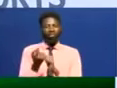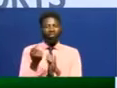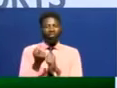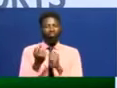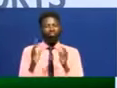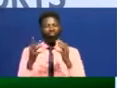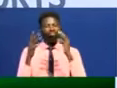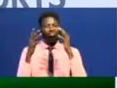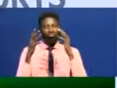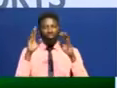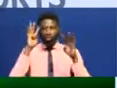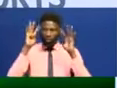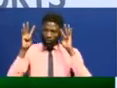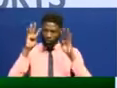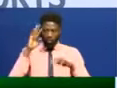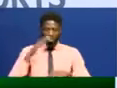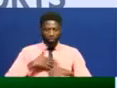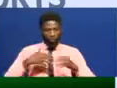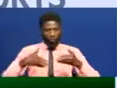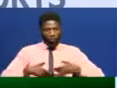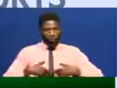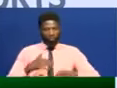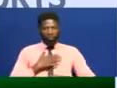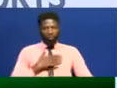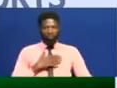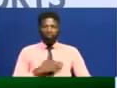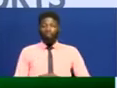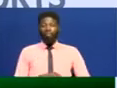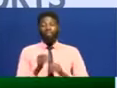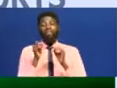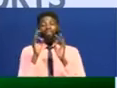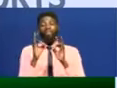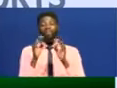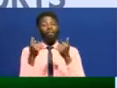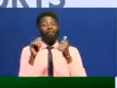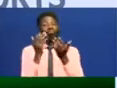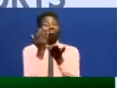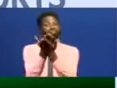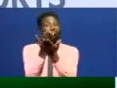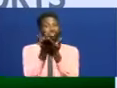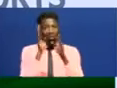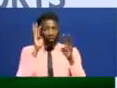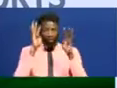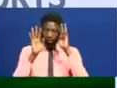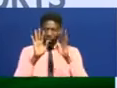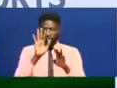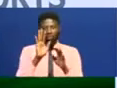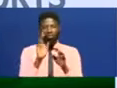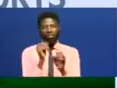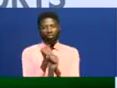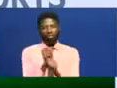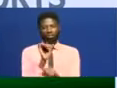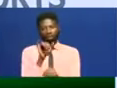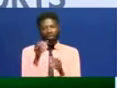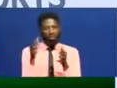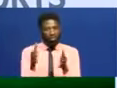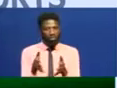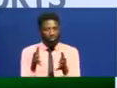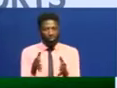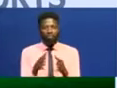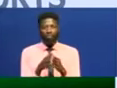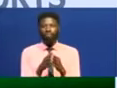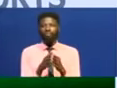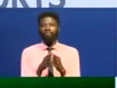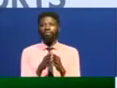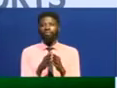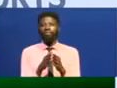the innovations of our young people. If you have not submitted your innovation, do it today.